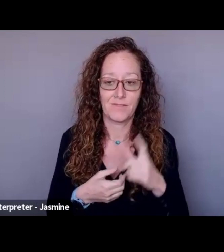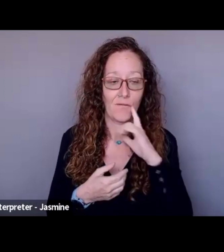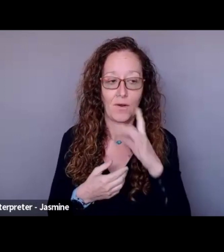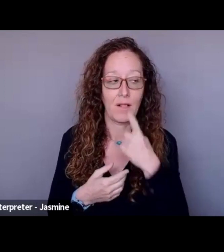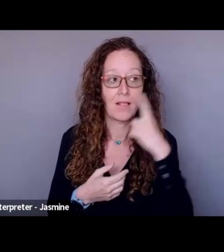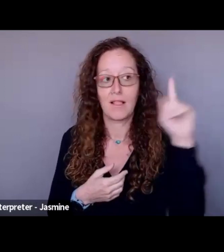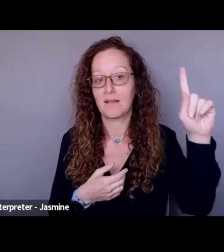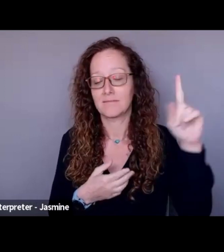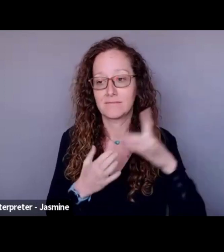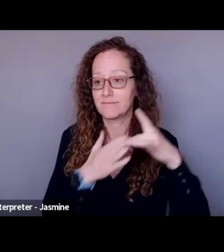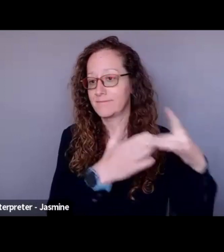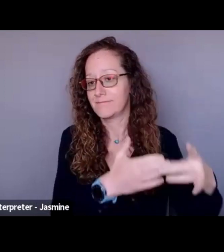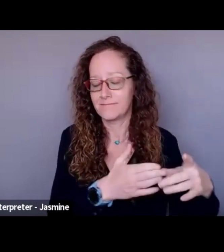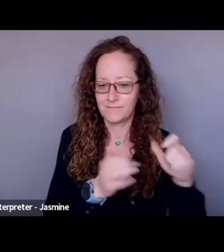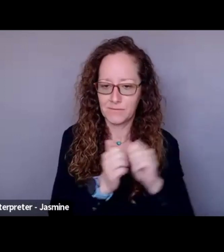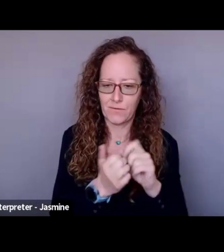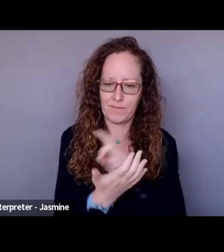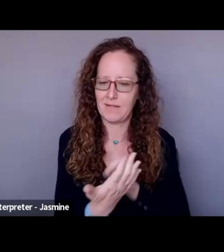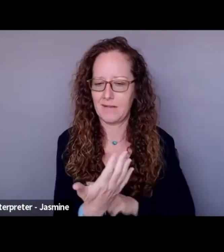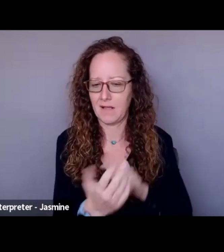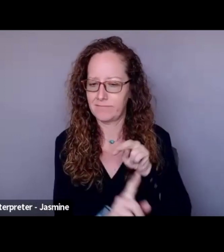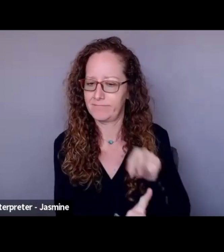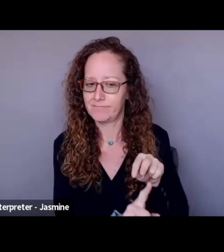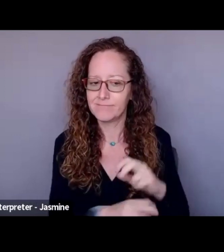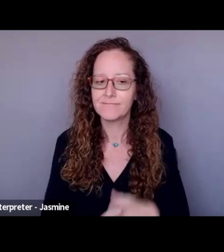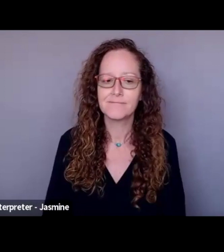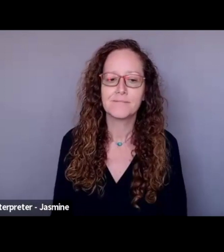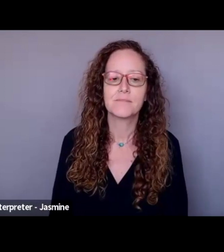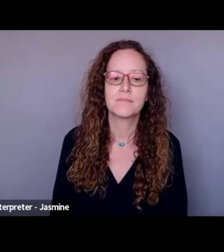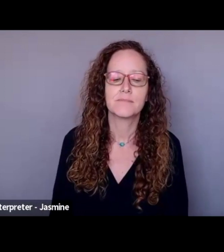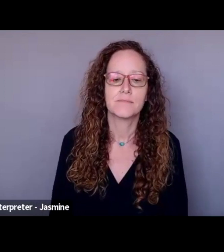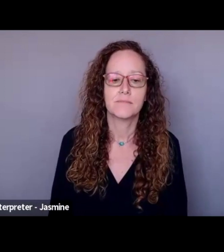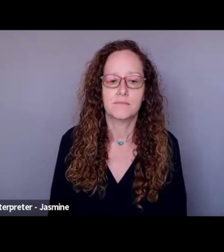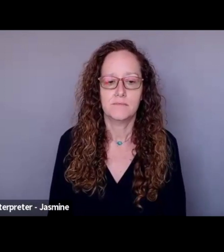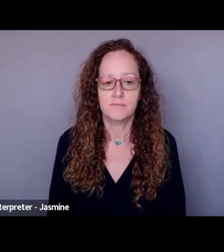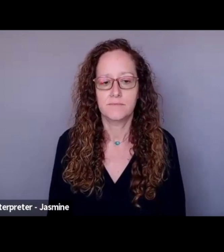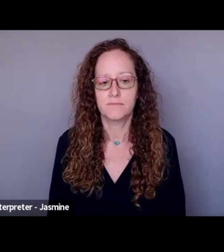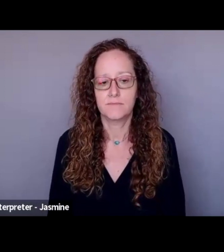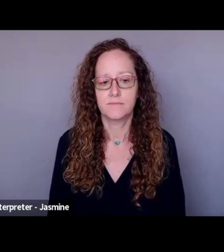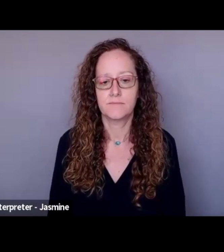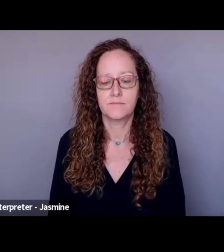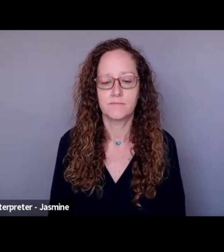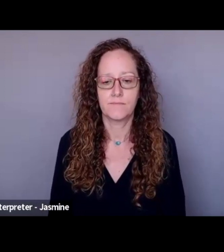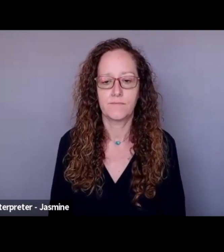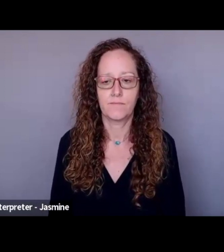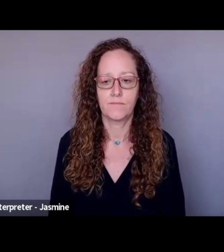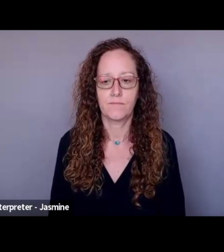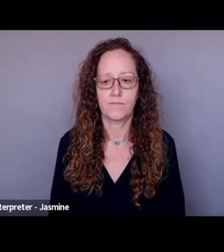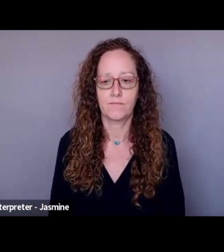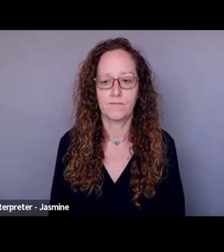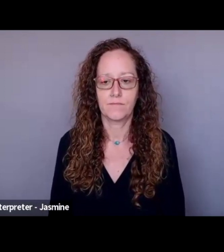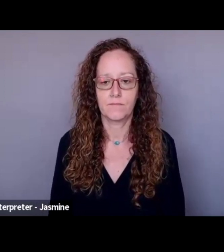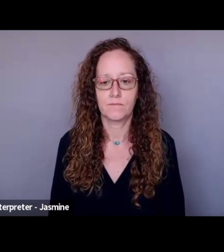a design standpoint. And even in the matters of